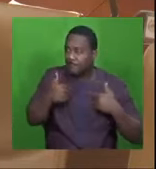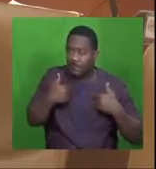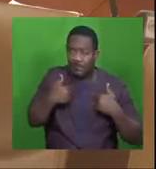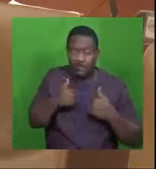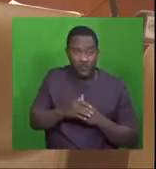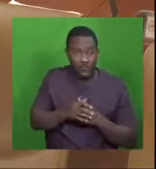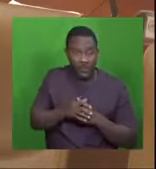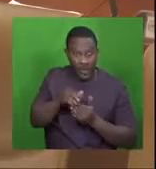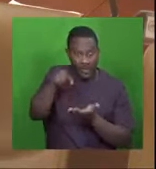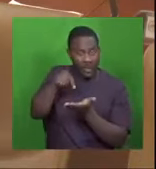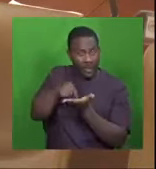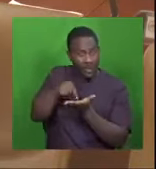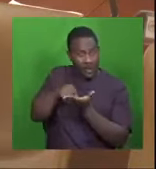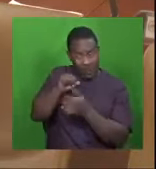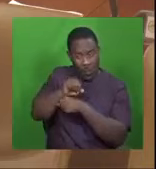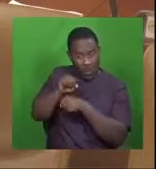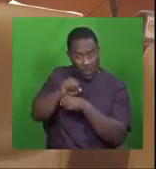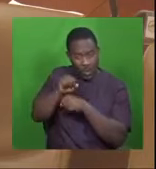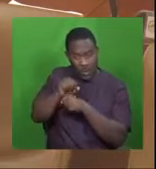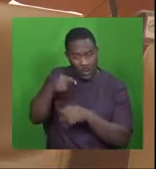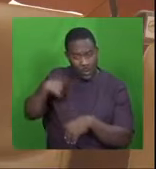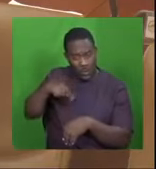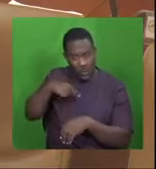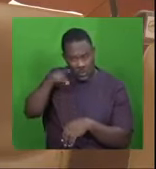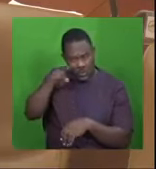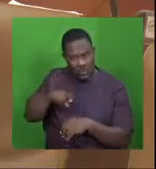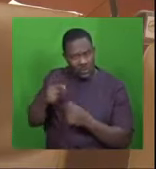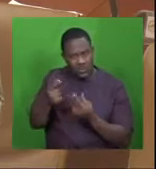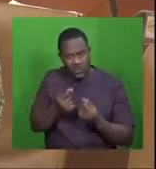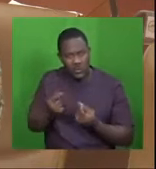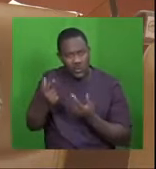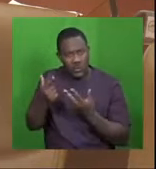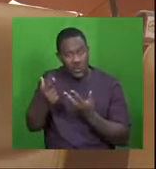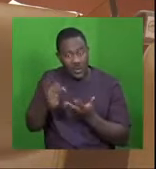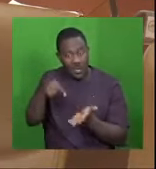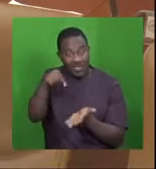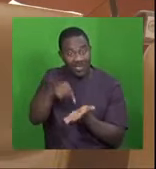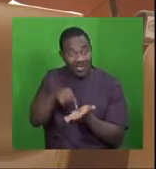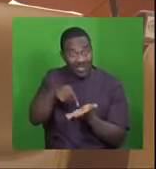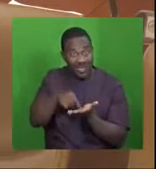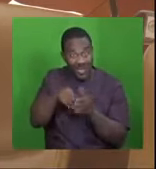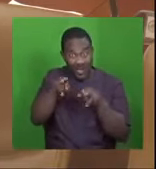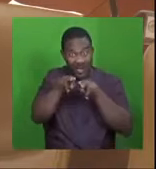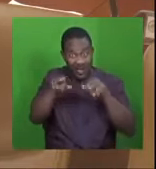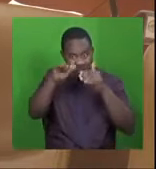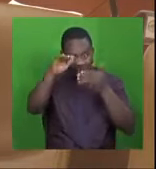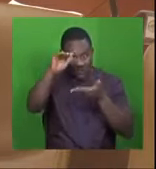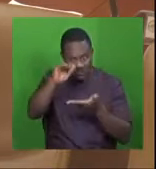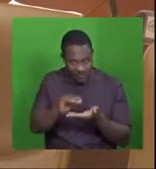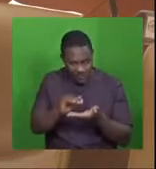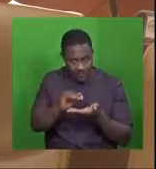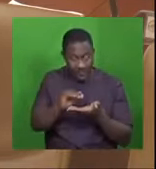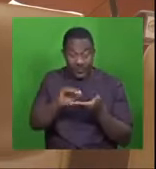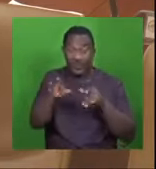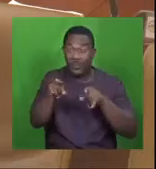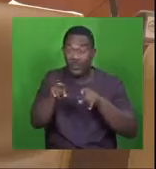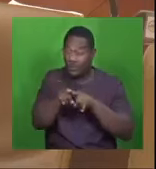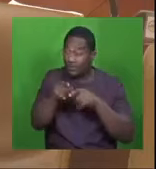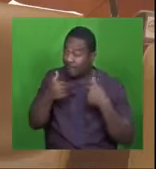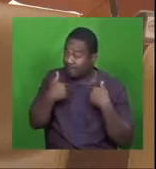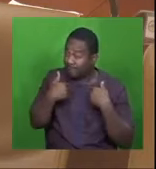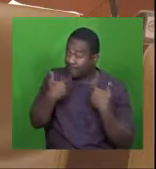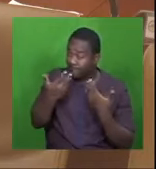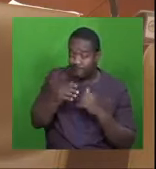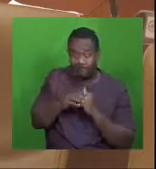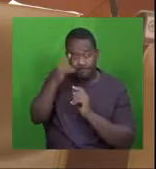debt operations, which we are trying to come up with to help us bring our debt levels to a sustainable level. Also, we have set some